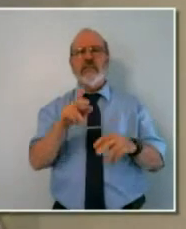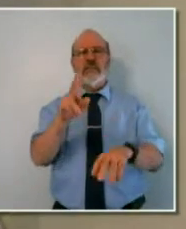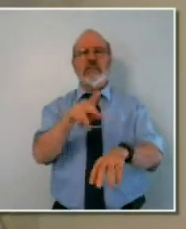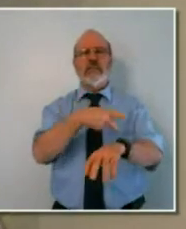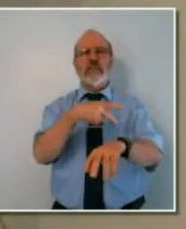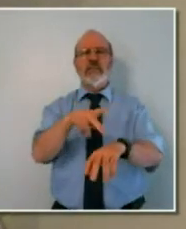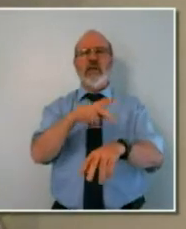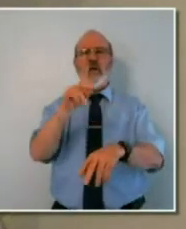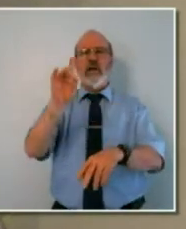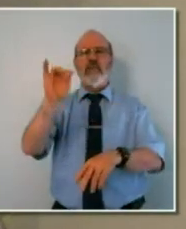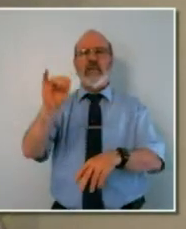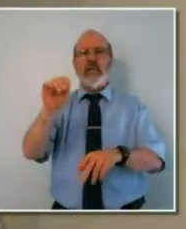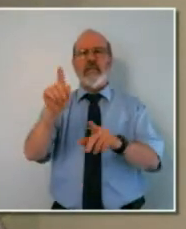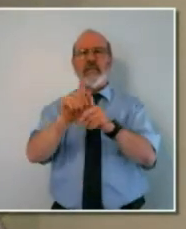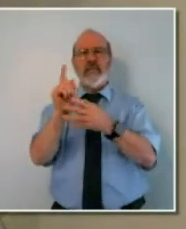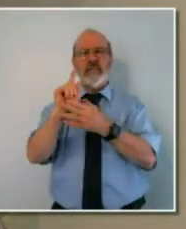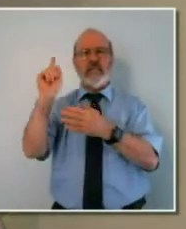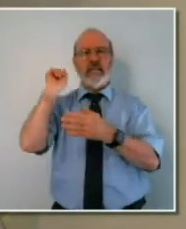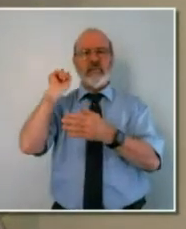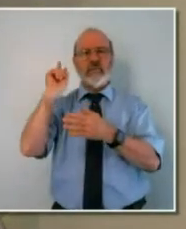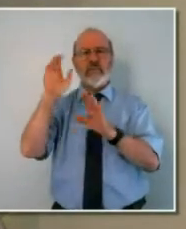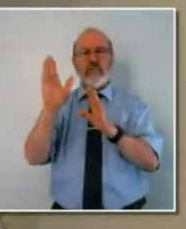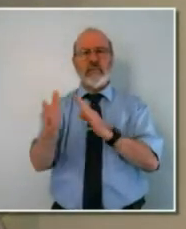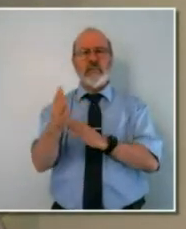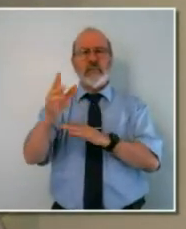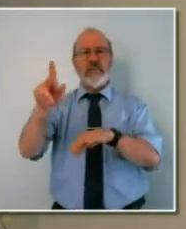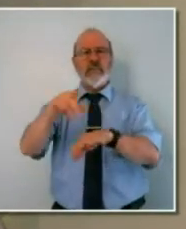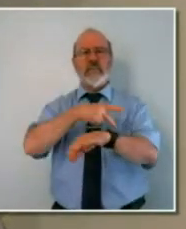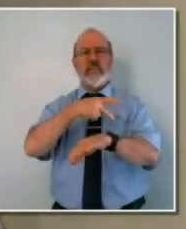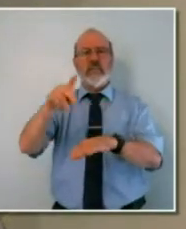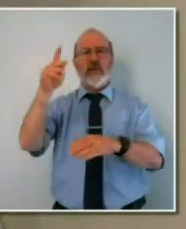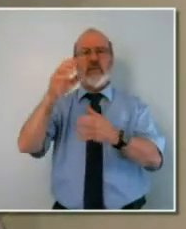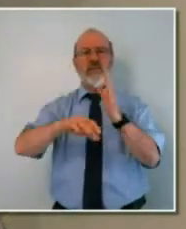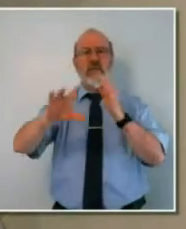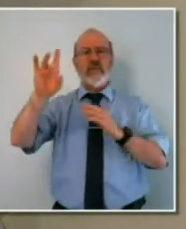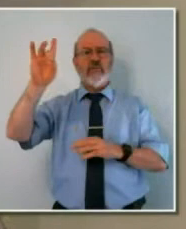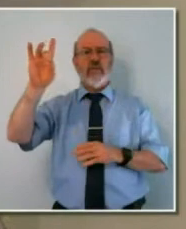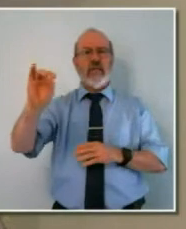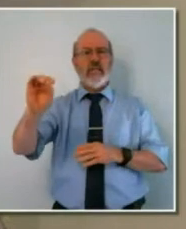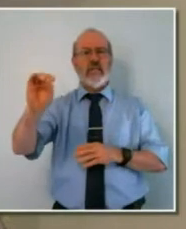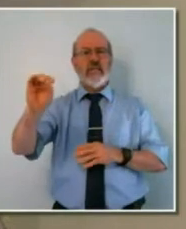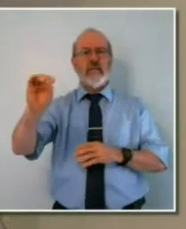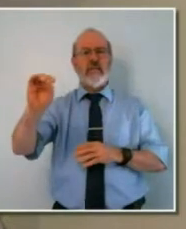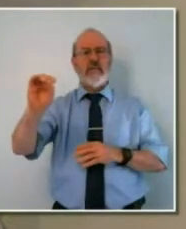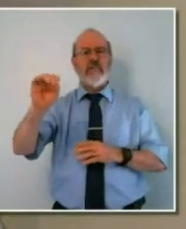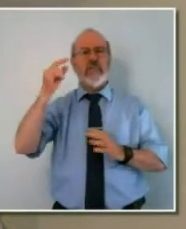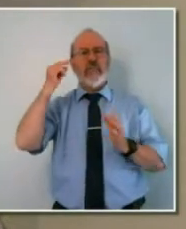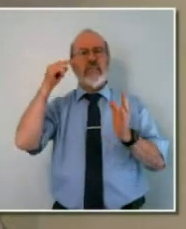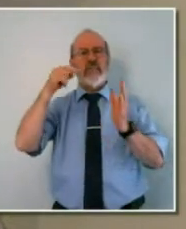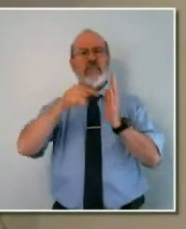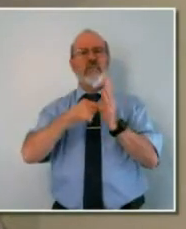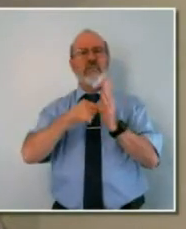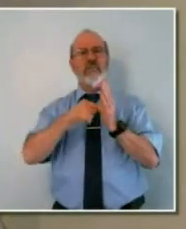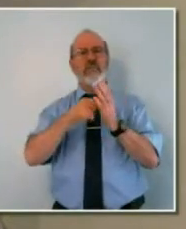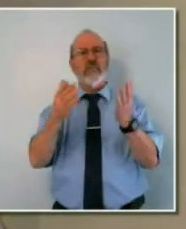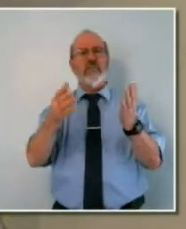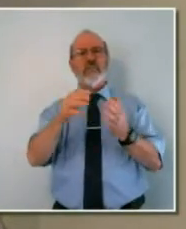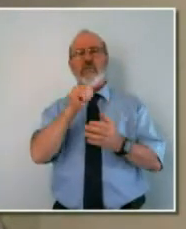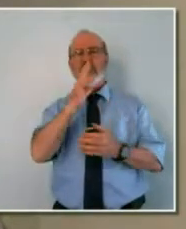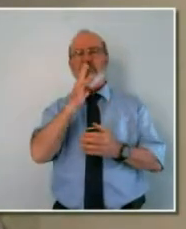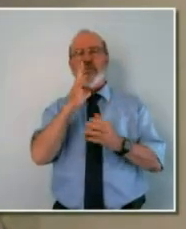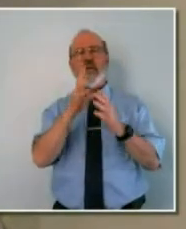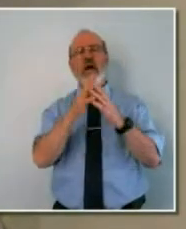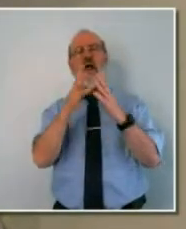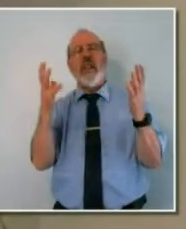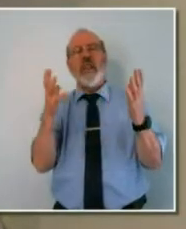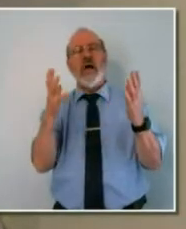were last Sunday morning. Psalm chapter 80. And I want you to notice something that we didn't speak much about